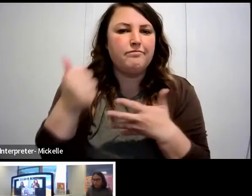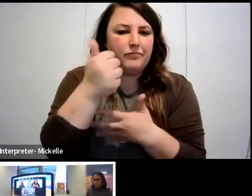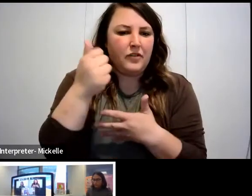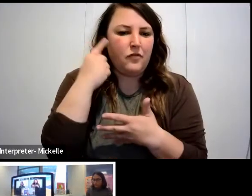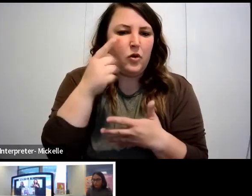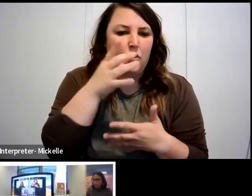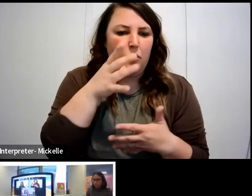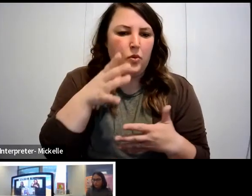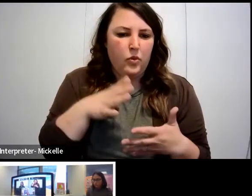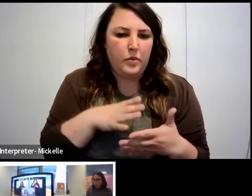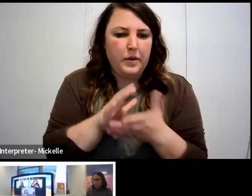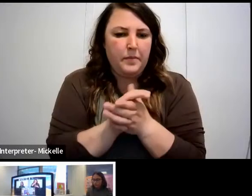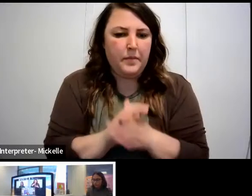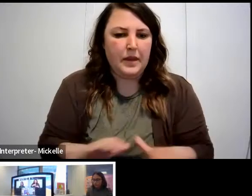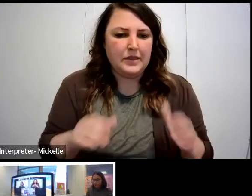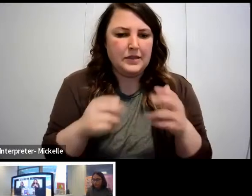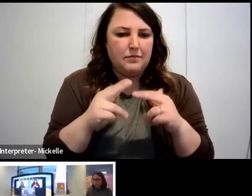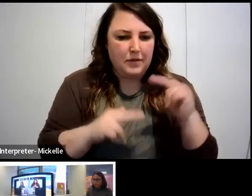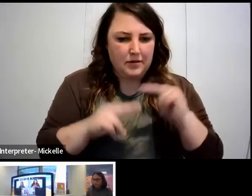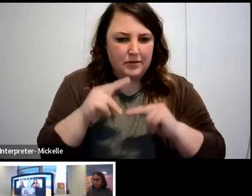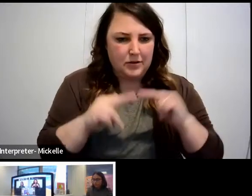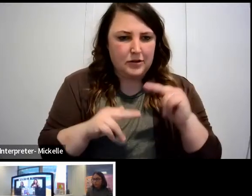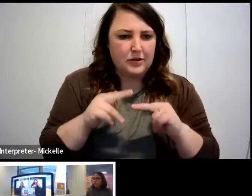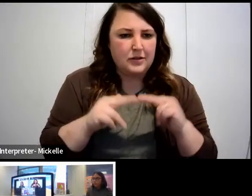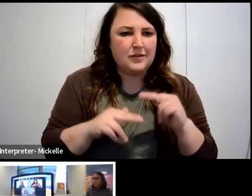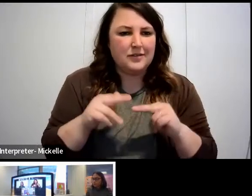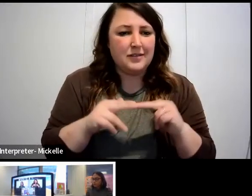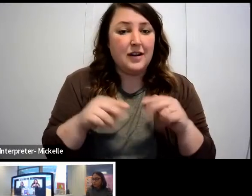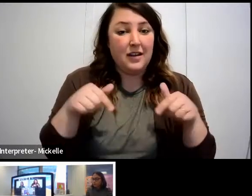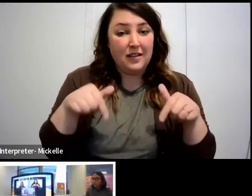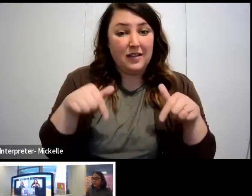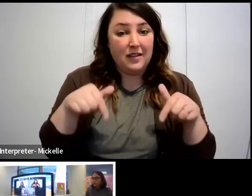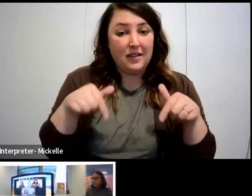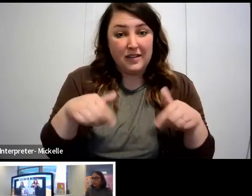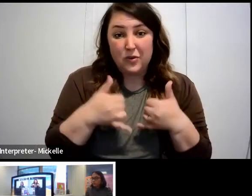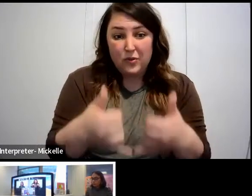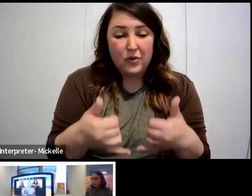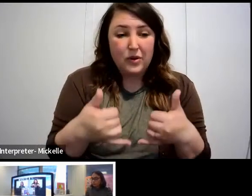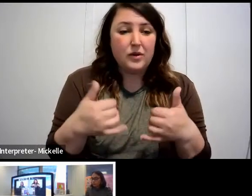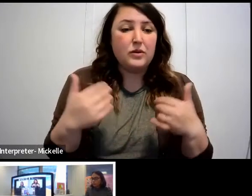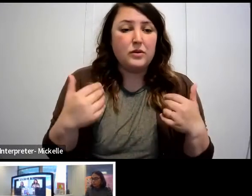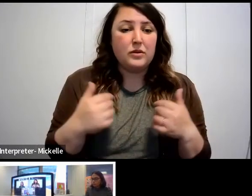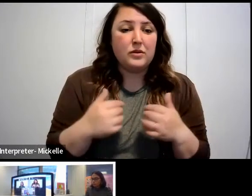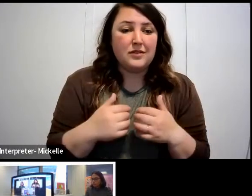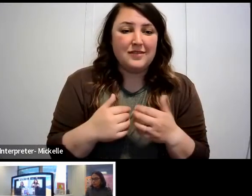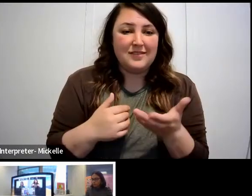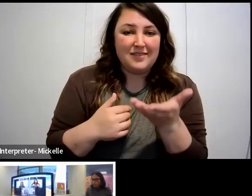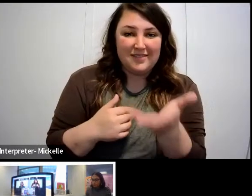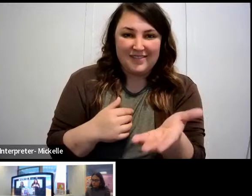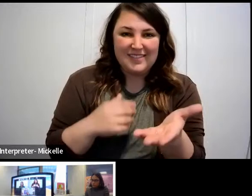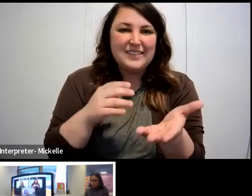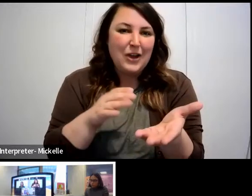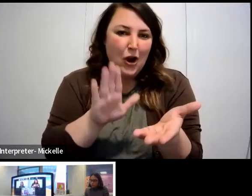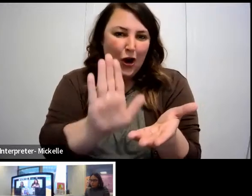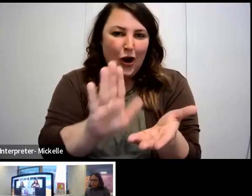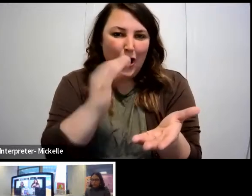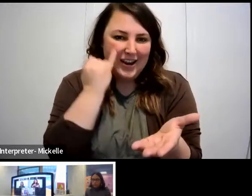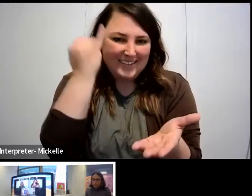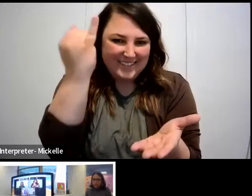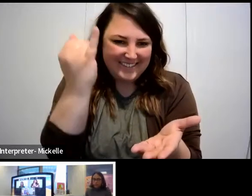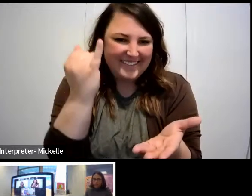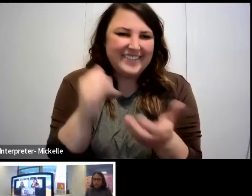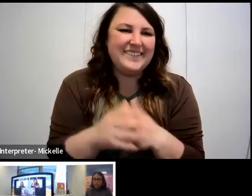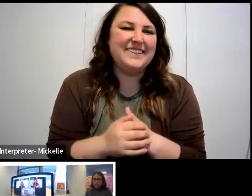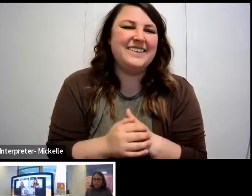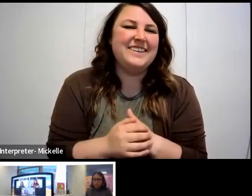partnership between Women Peace Builders and the media and this award is Ms. Caprera Palesa's brainchild. Having worked